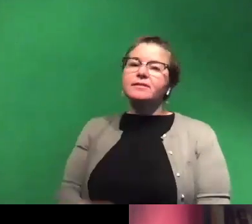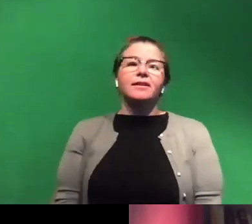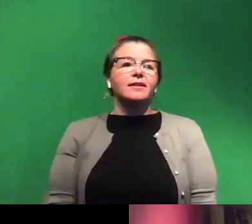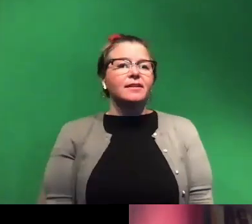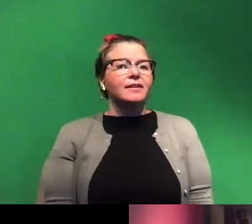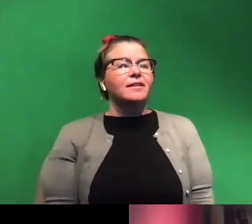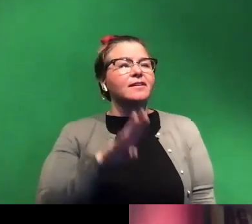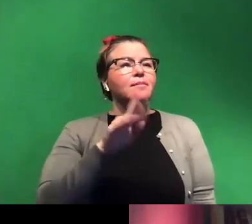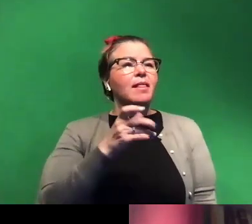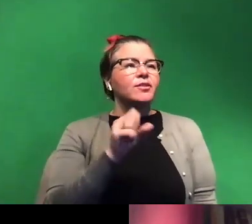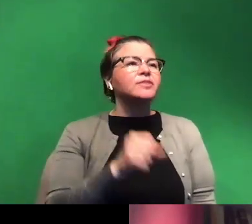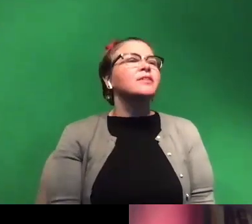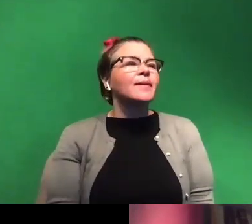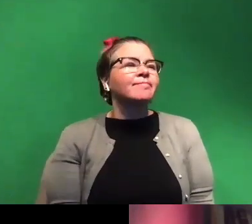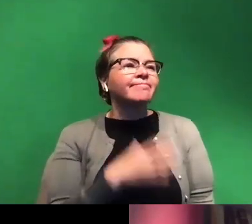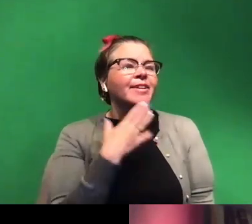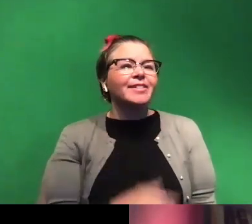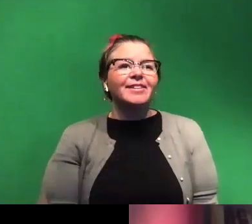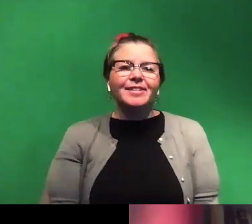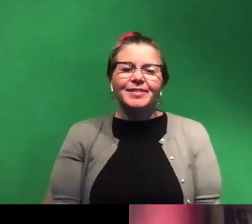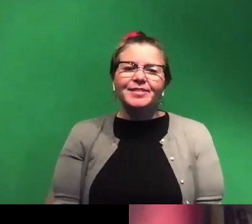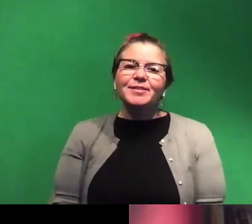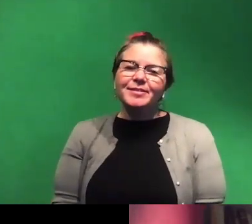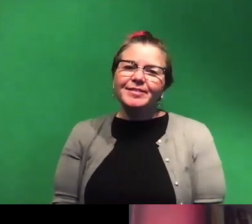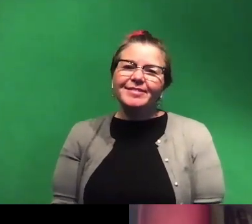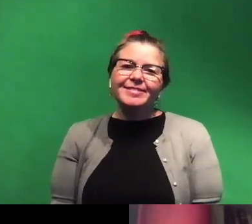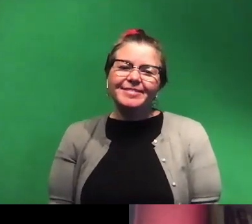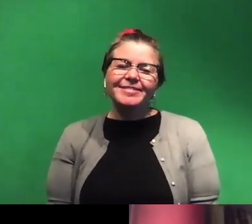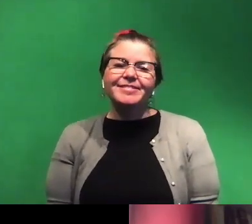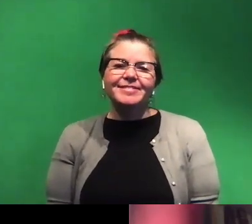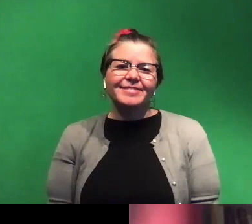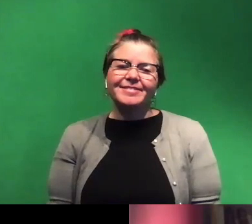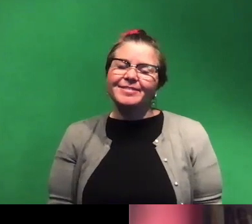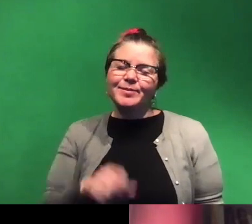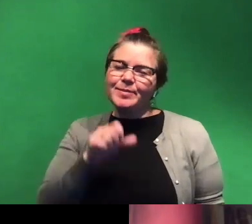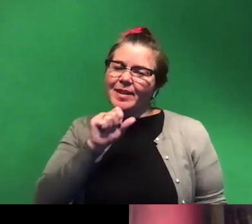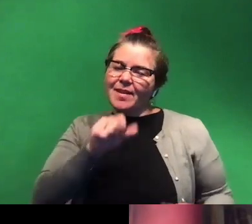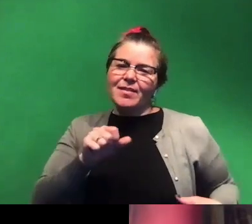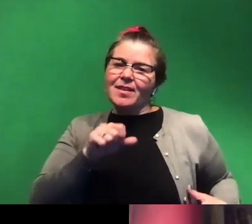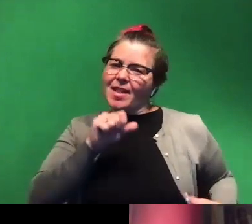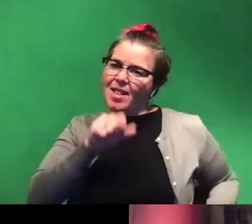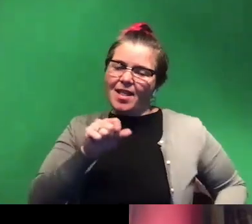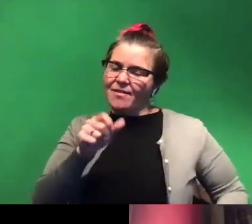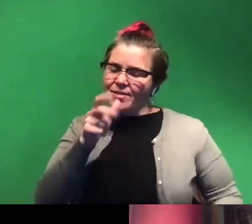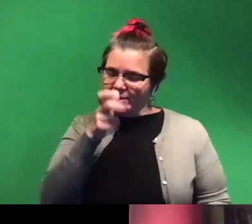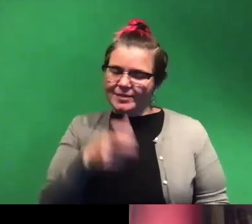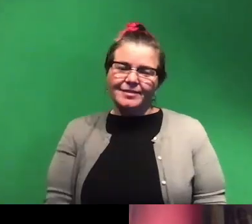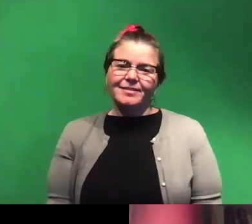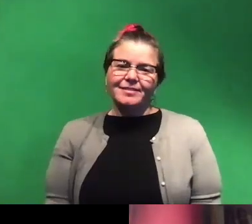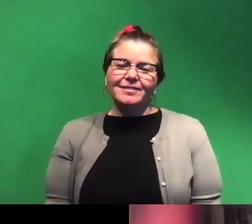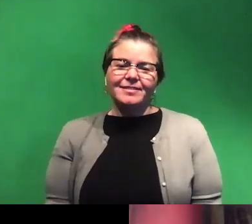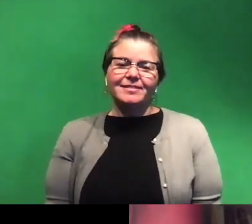just. Yeah, but we'll love bugs. We won't shun bugs, unlike Blathers. No, love for bugs, not